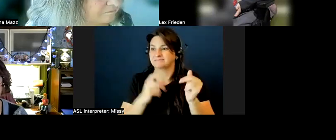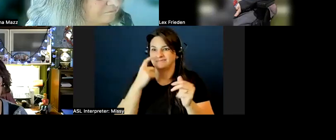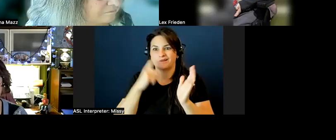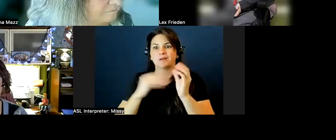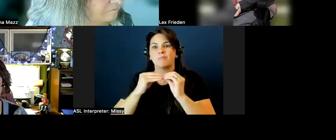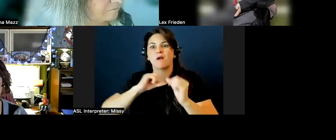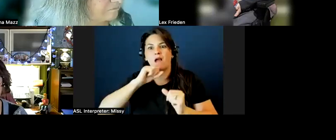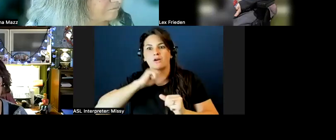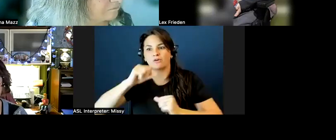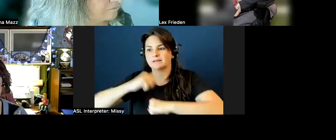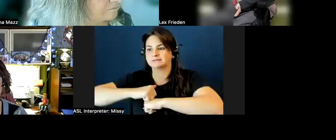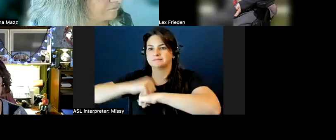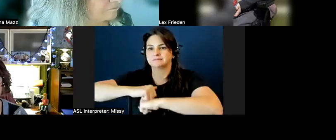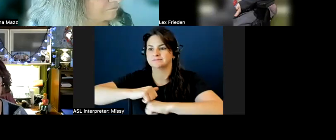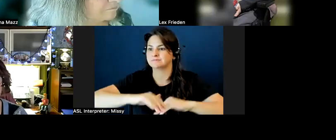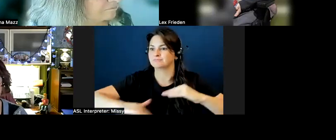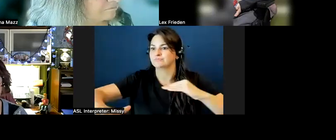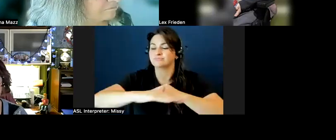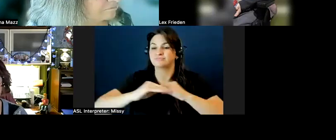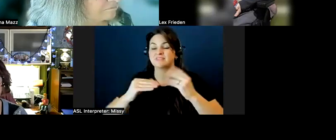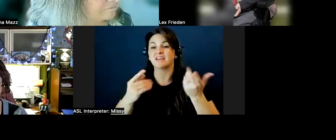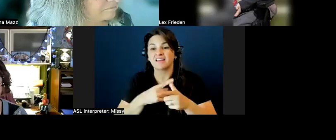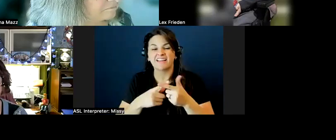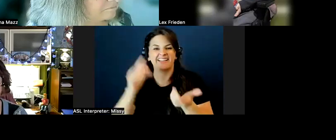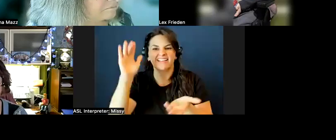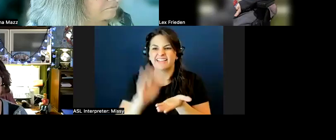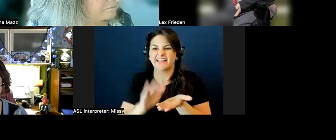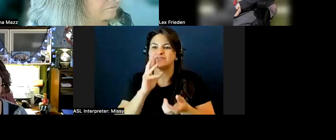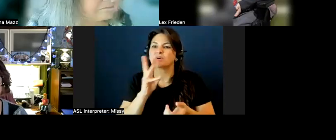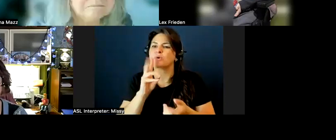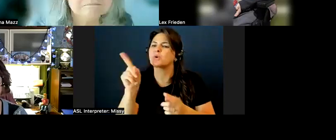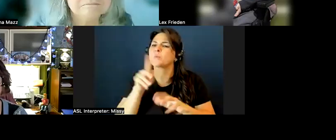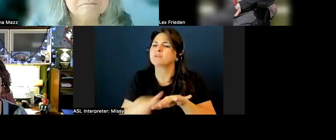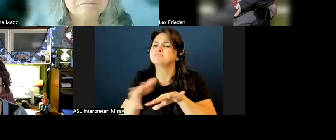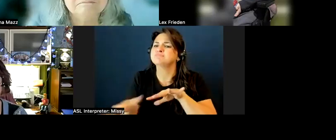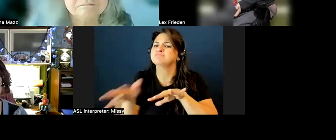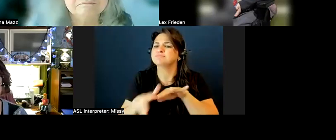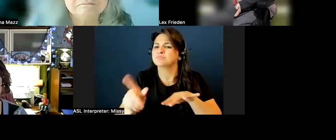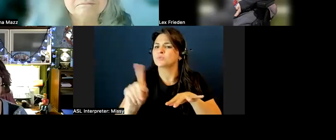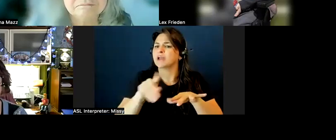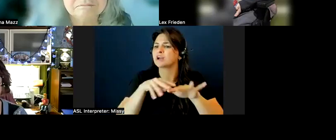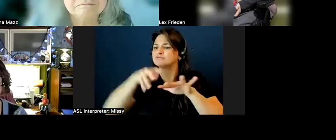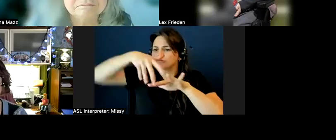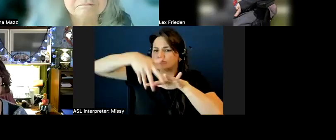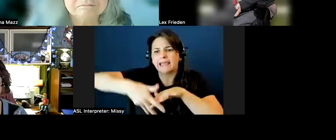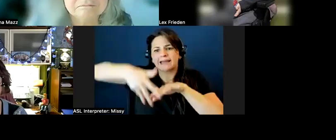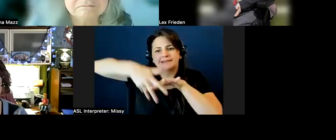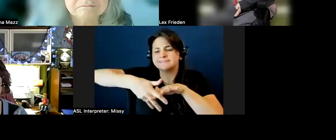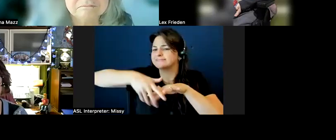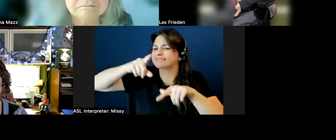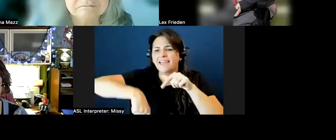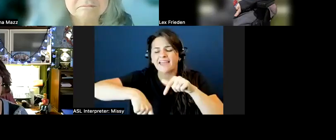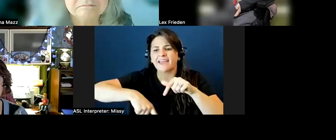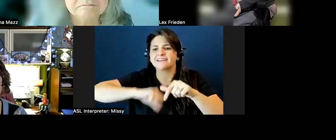more concrete there is, the fewer spaces there are for water to drain into the earth. And we have